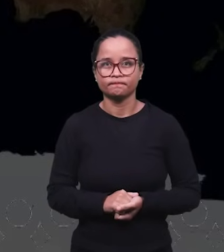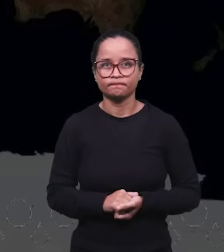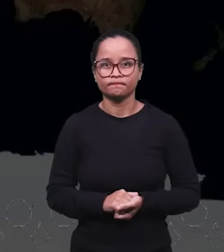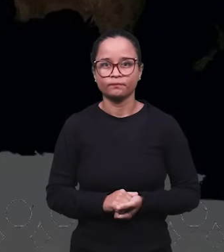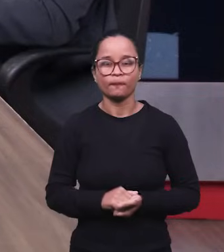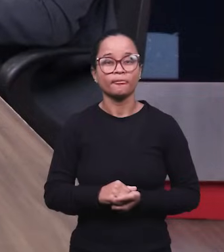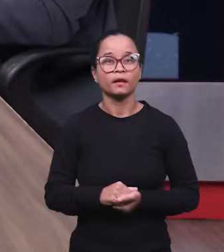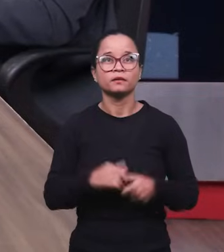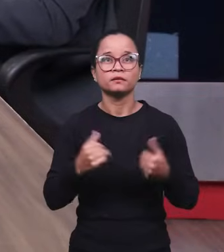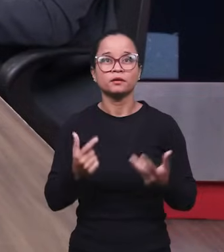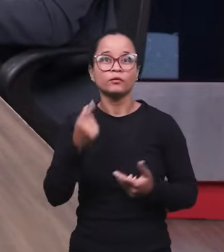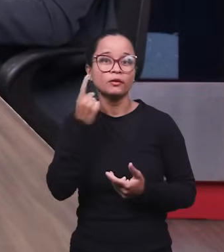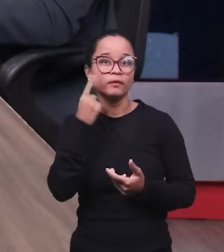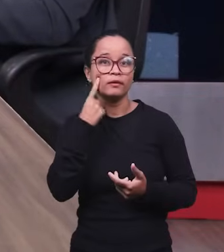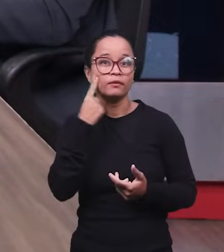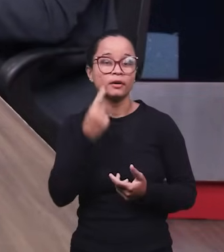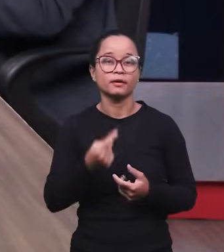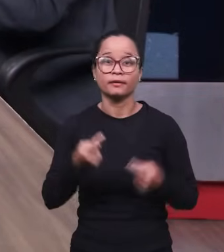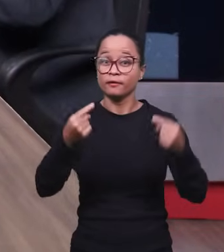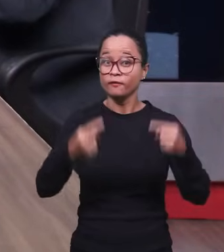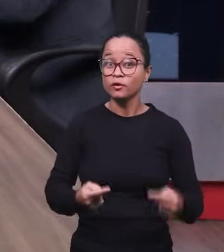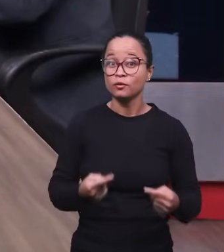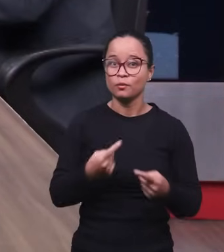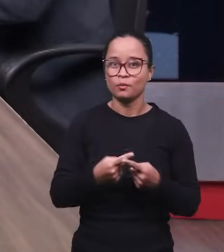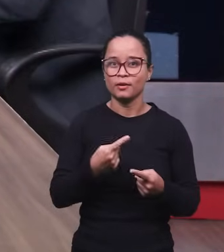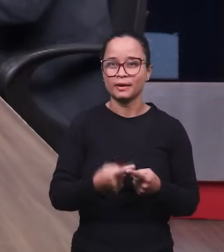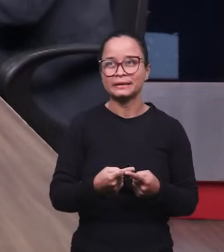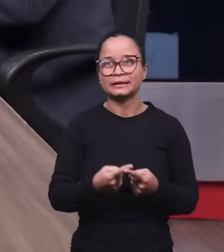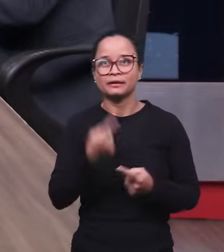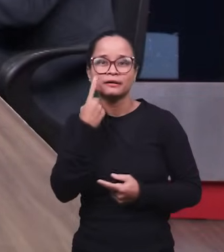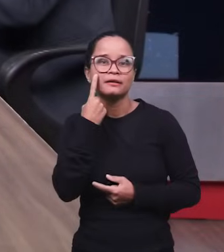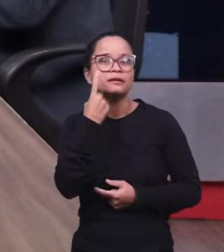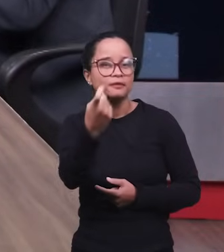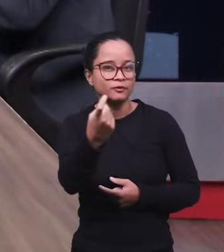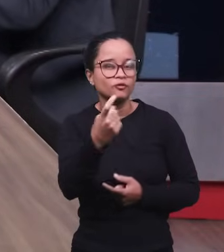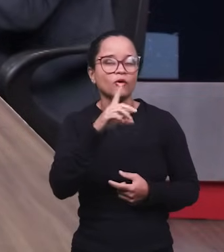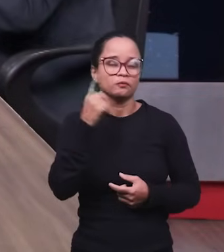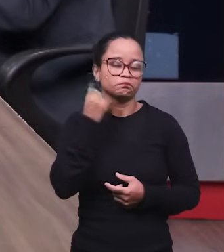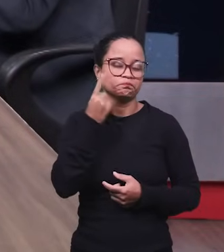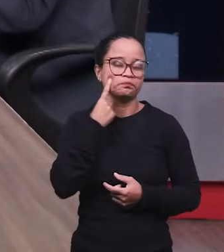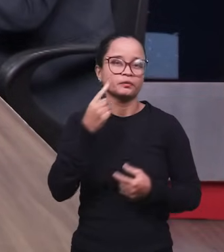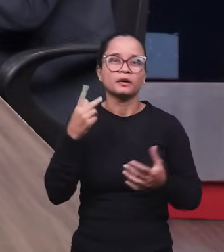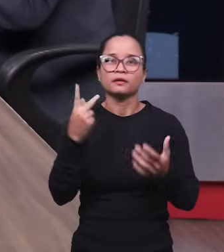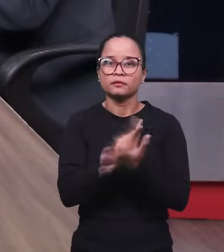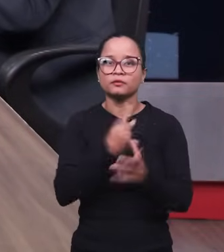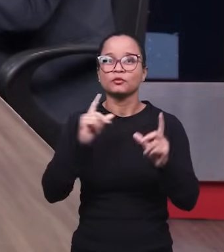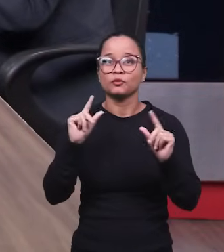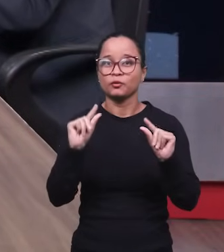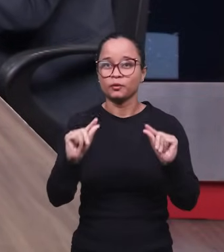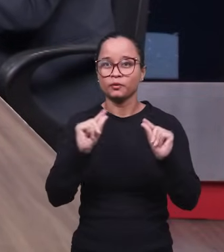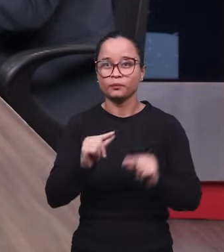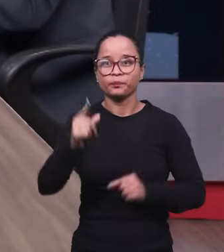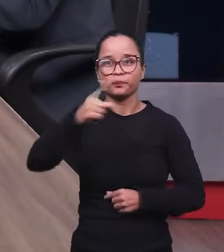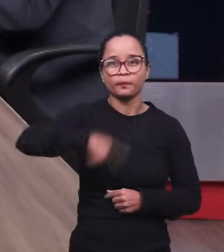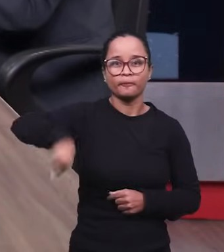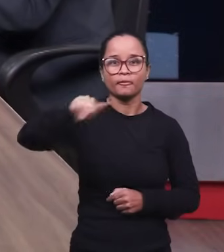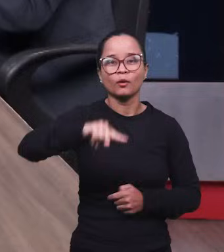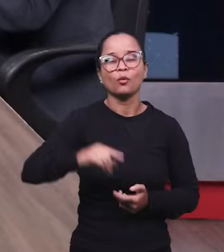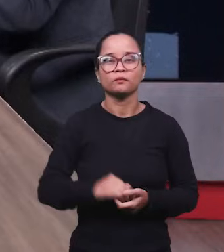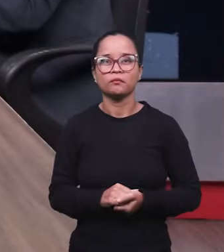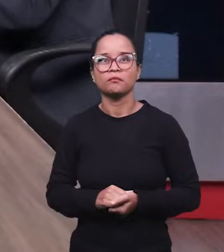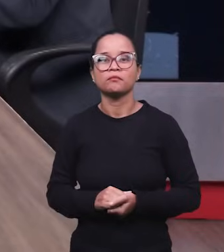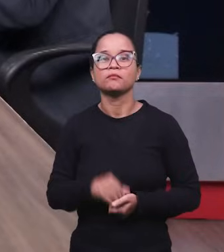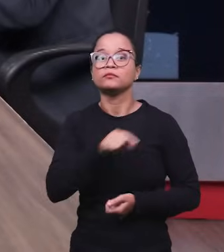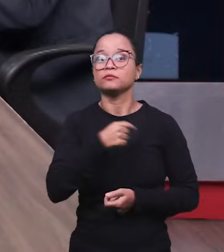kanisa. Sim, William. Agora, outro desafio interessante, pastor Tiago, o que acontece? Foi quando